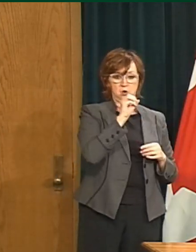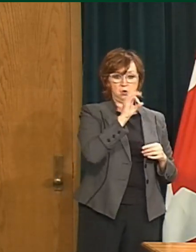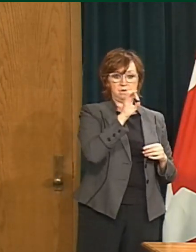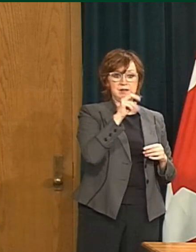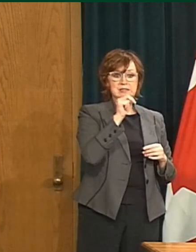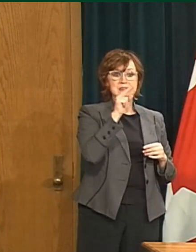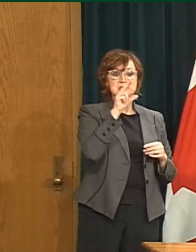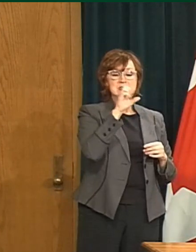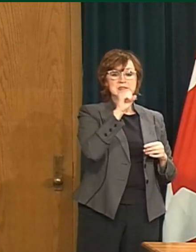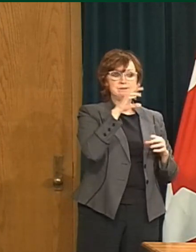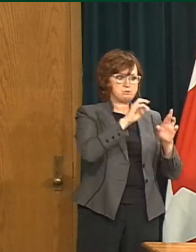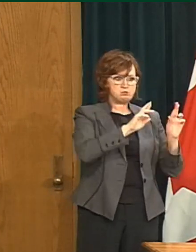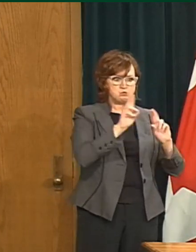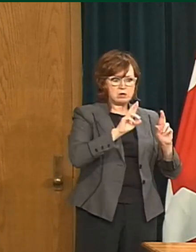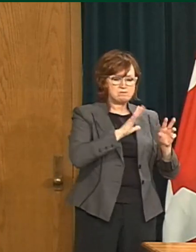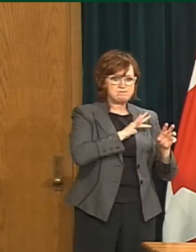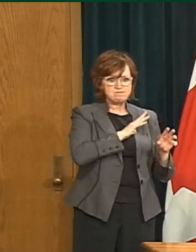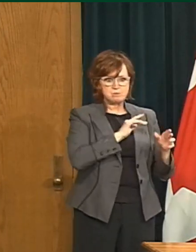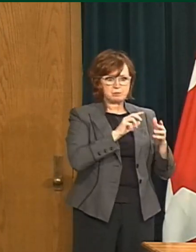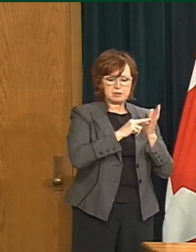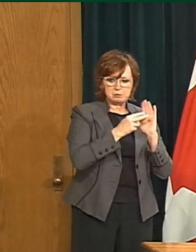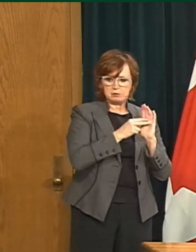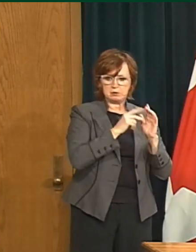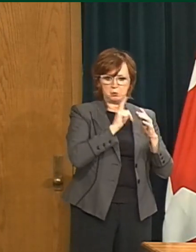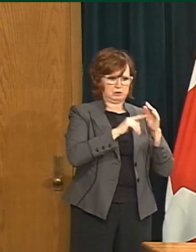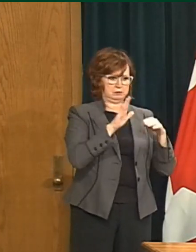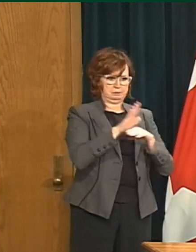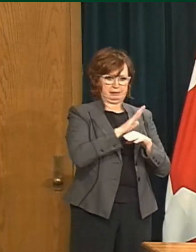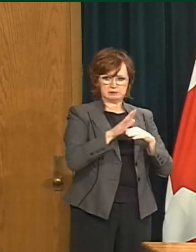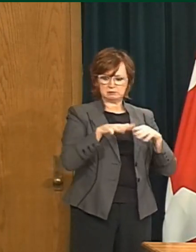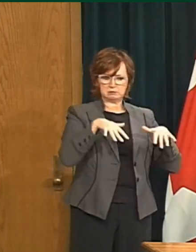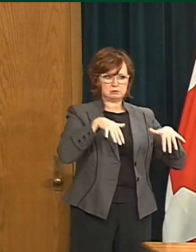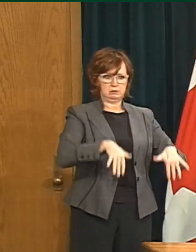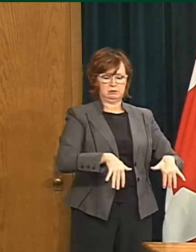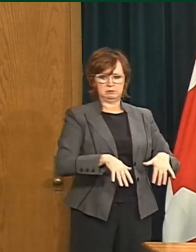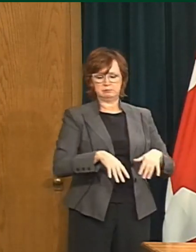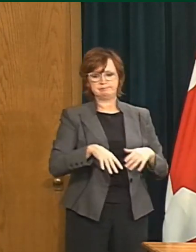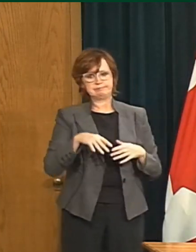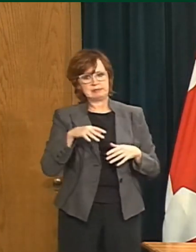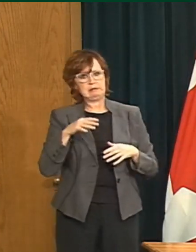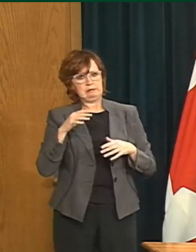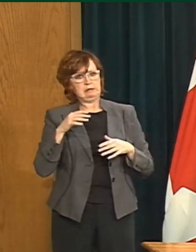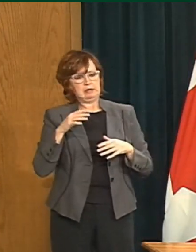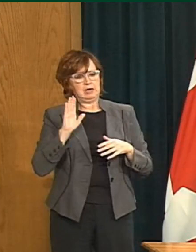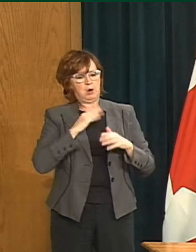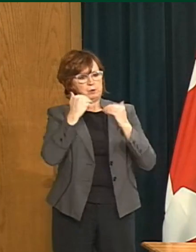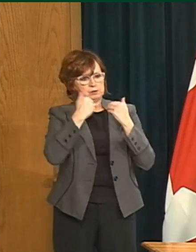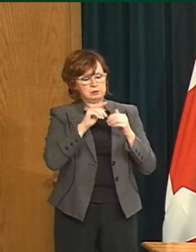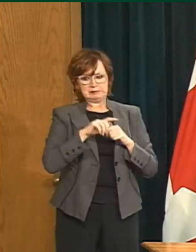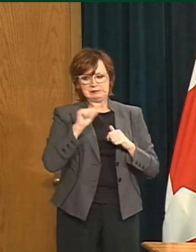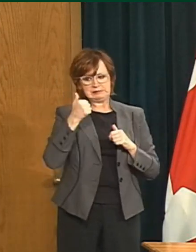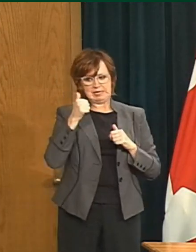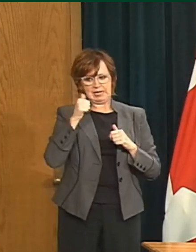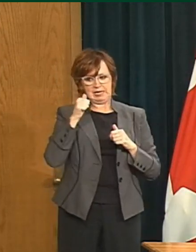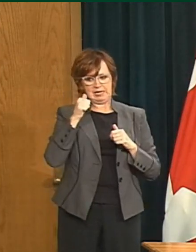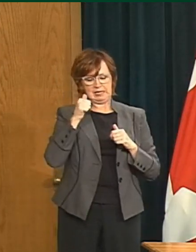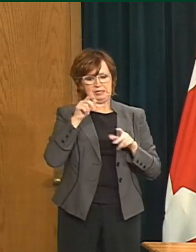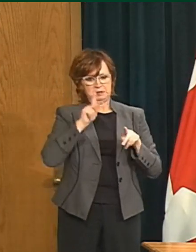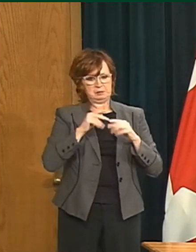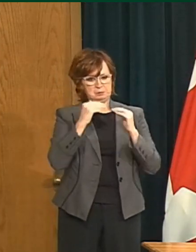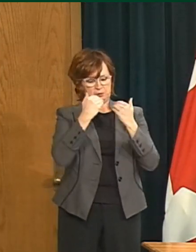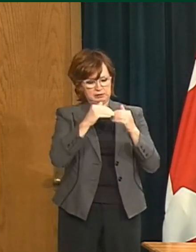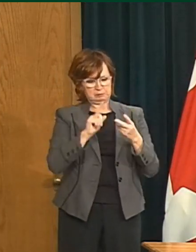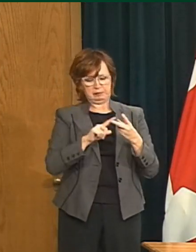on businesses here in the province, and that is the restrictions that we have put in place, the 10-plus people in a public gathering,